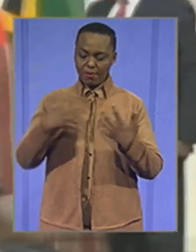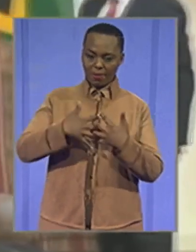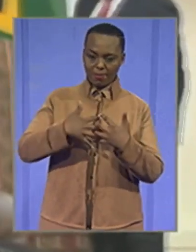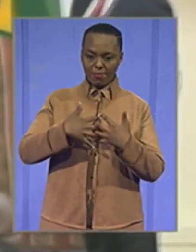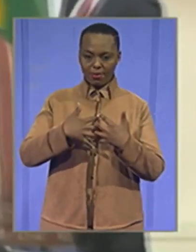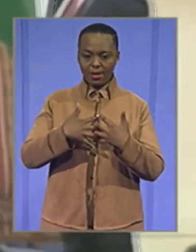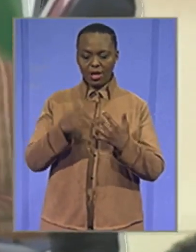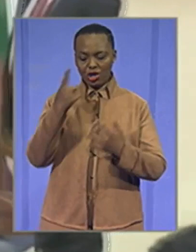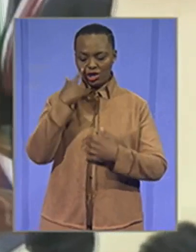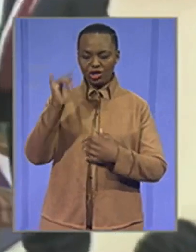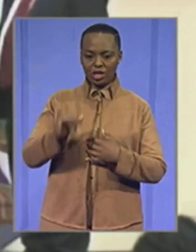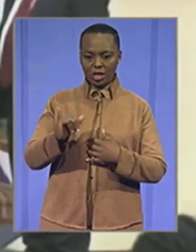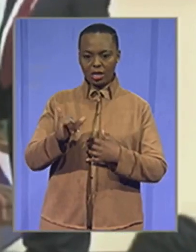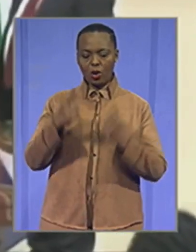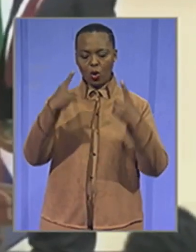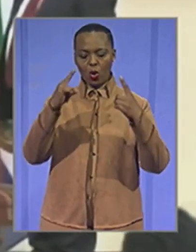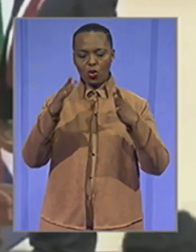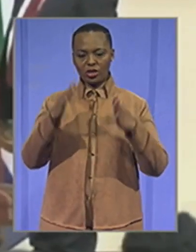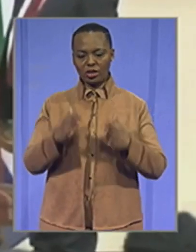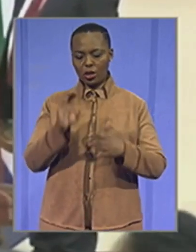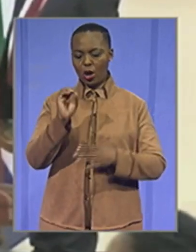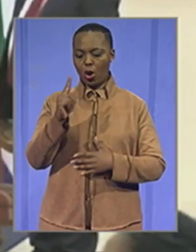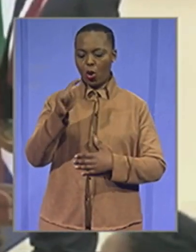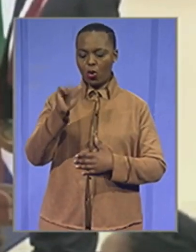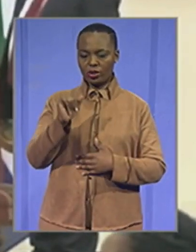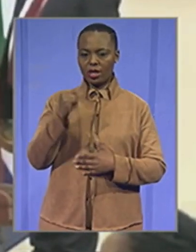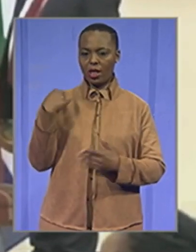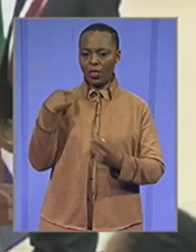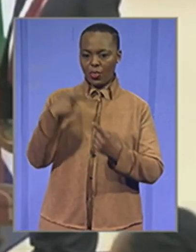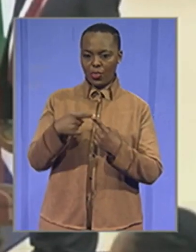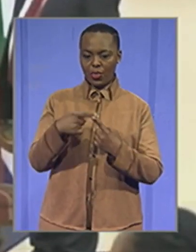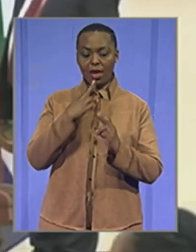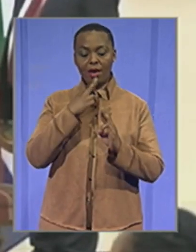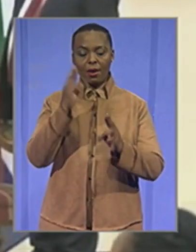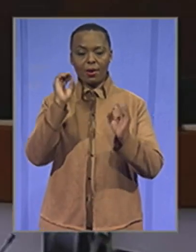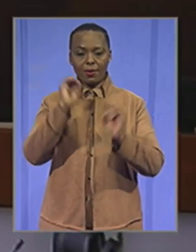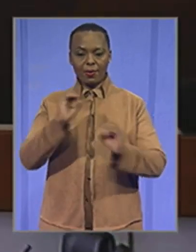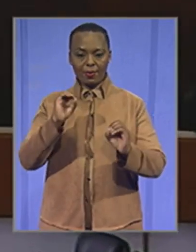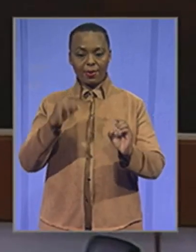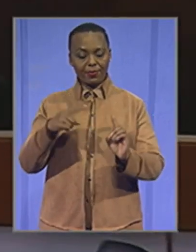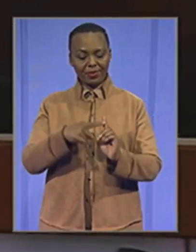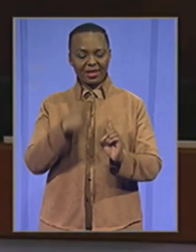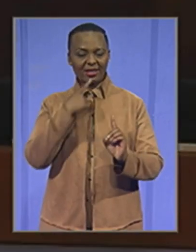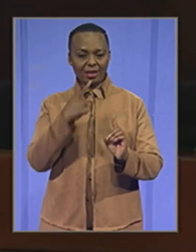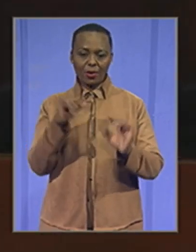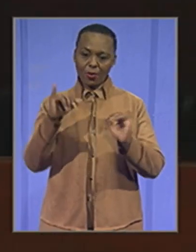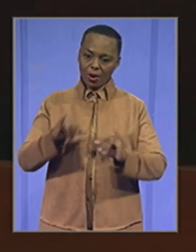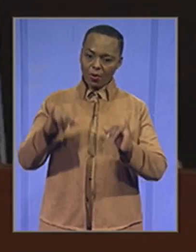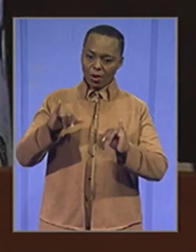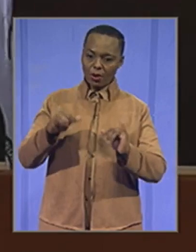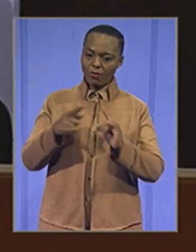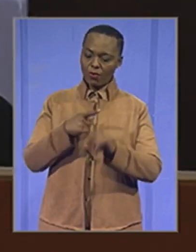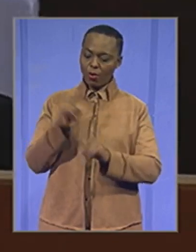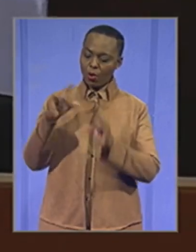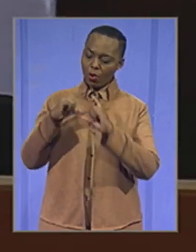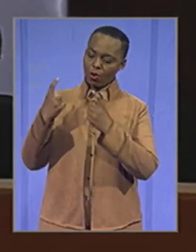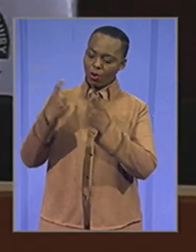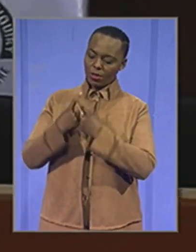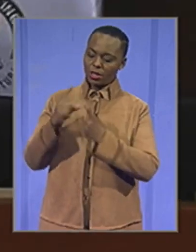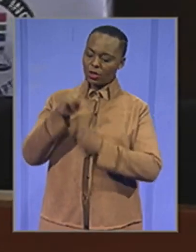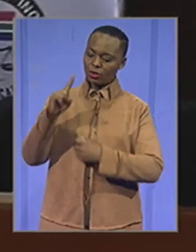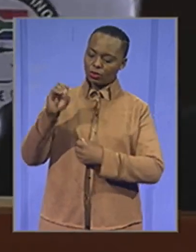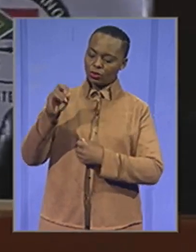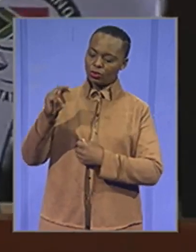ga go ise go nne le nko e tswang le mina le go fitla ga jana. Ramaphosa a re o ne a letetse pele go utlwa go tswa go komishene ya ga